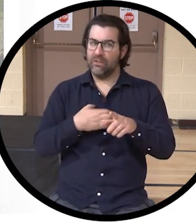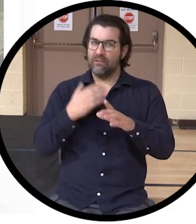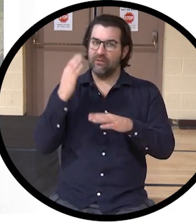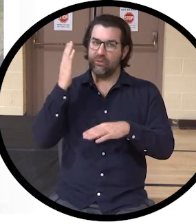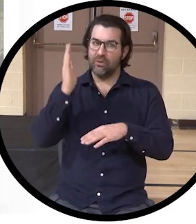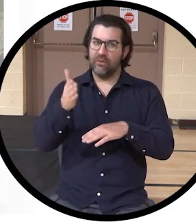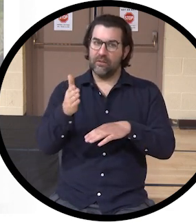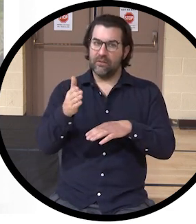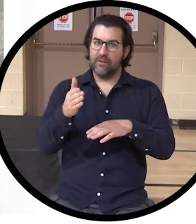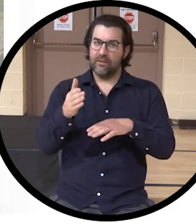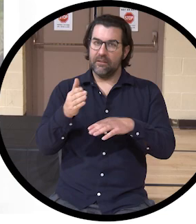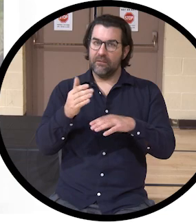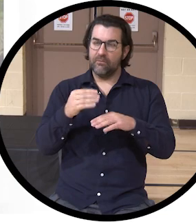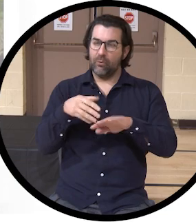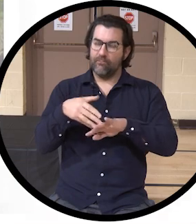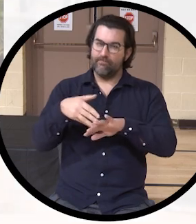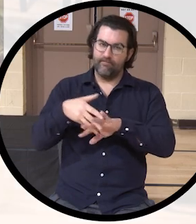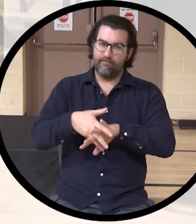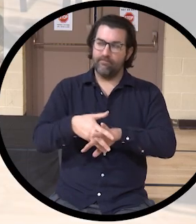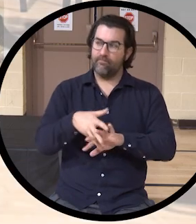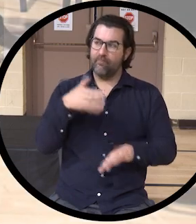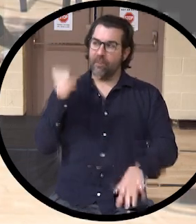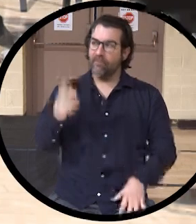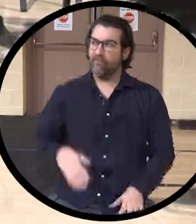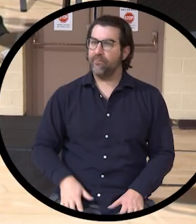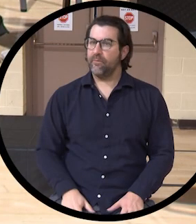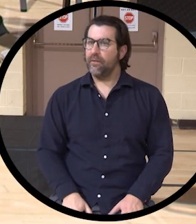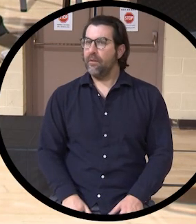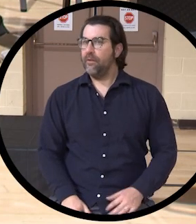think we can work with our council people on that.